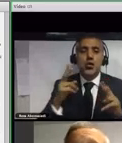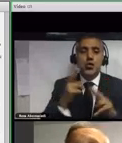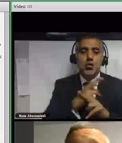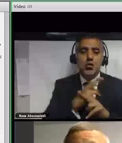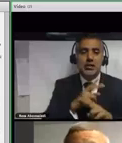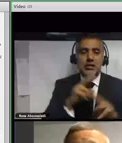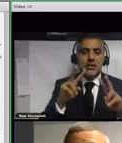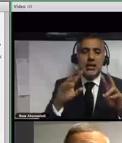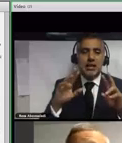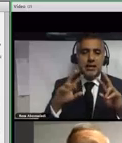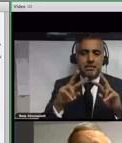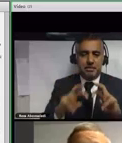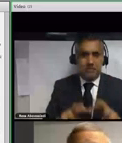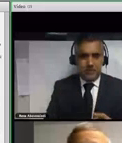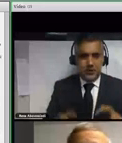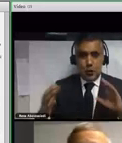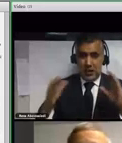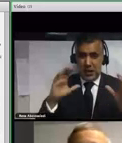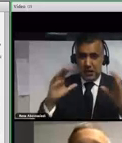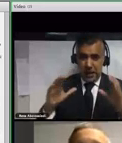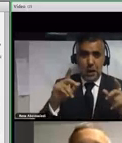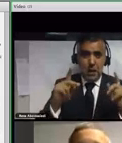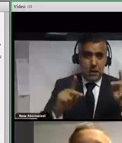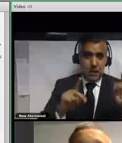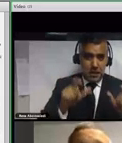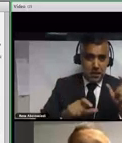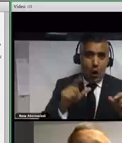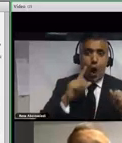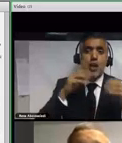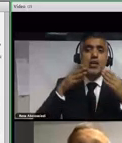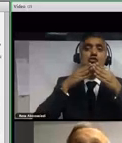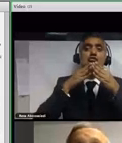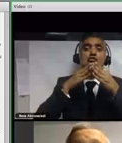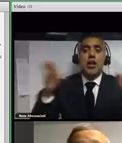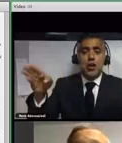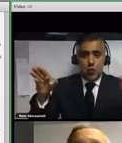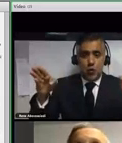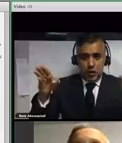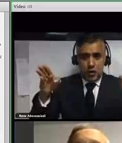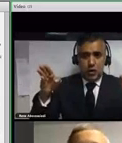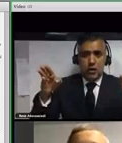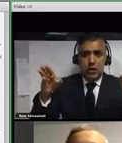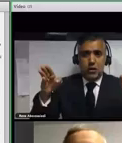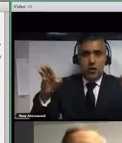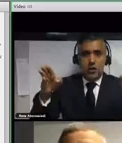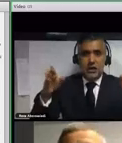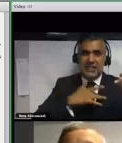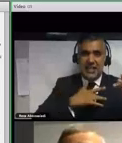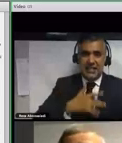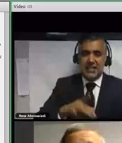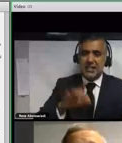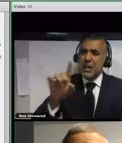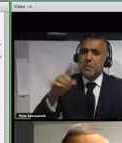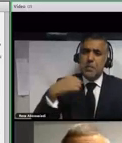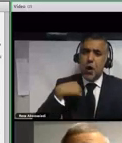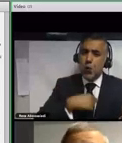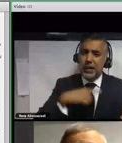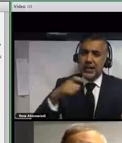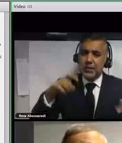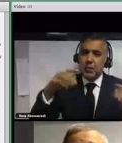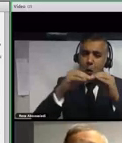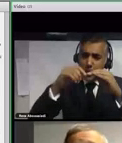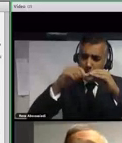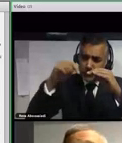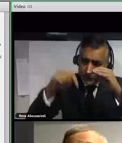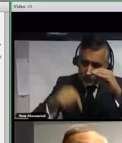can compare people with and without disabilities on a general tendency, we really need to dig much deeper